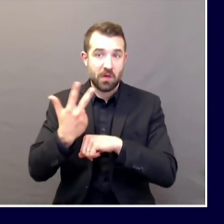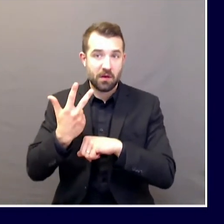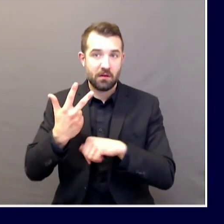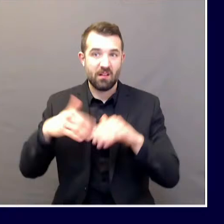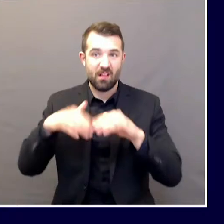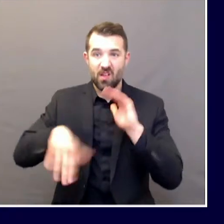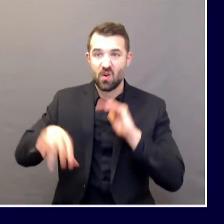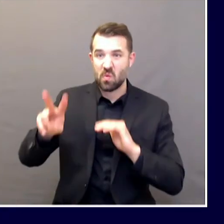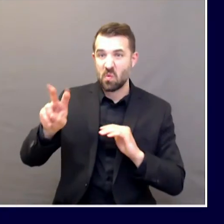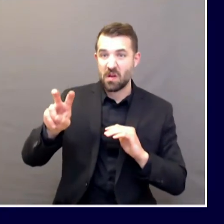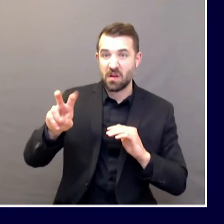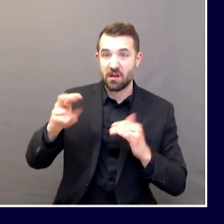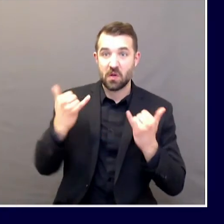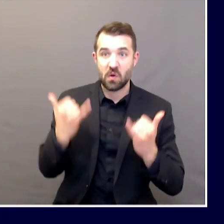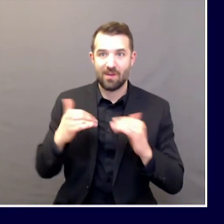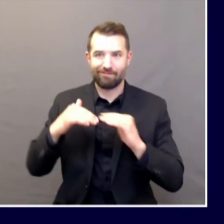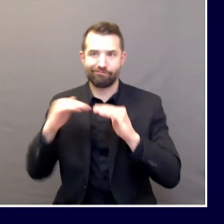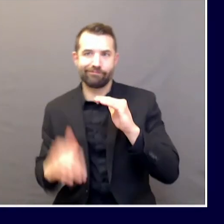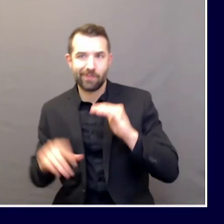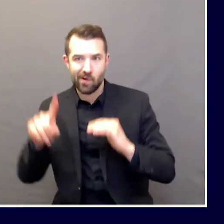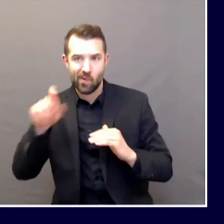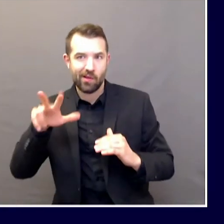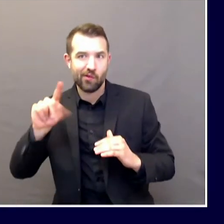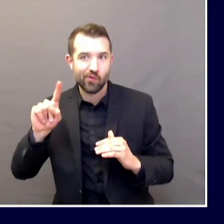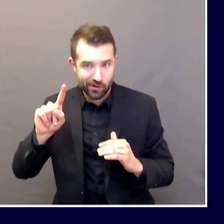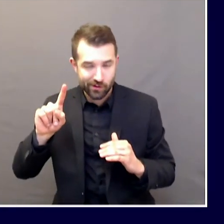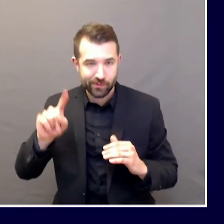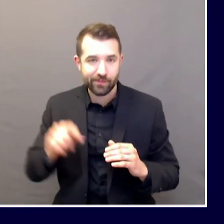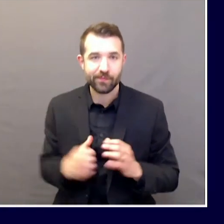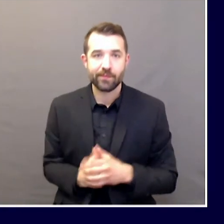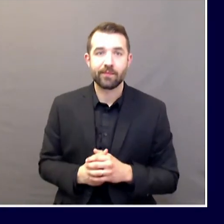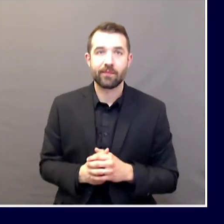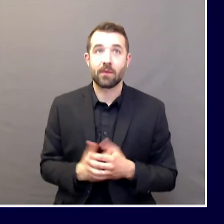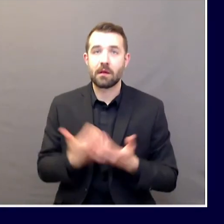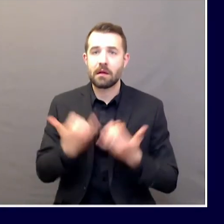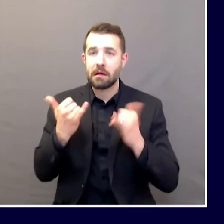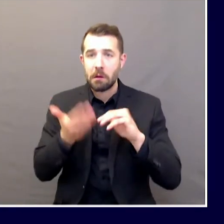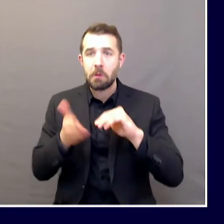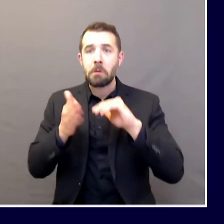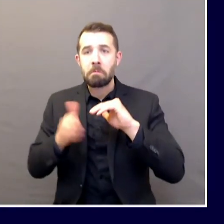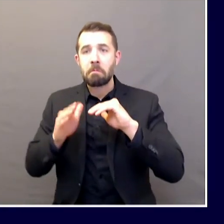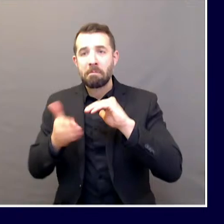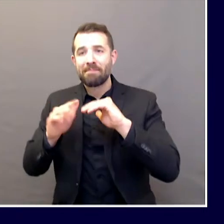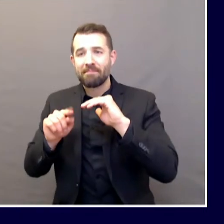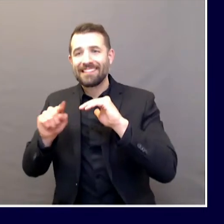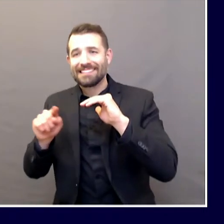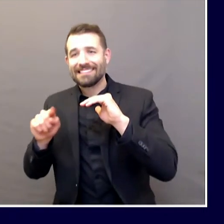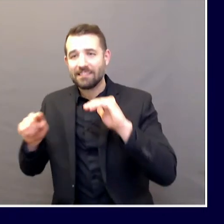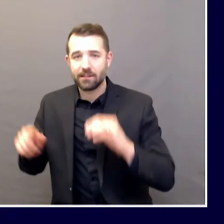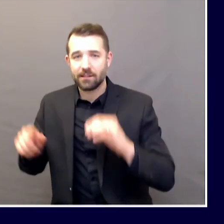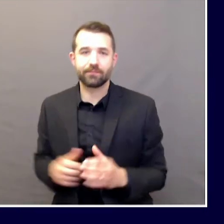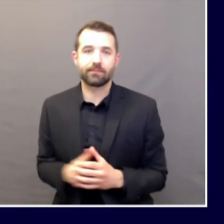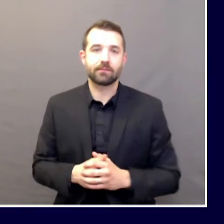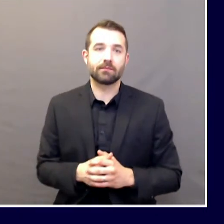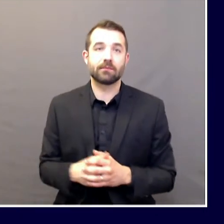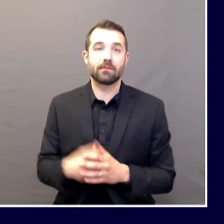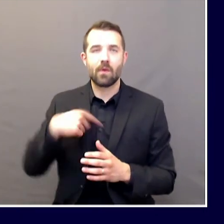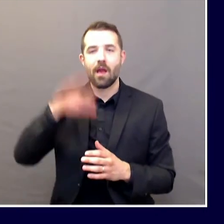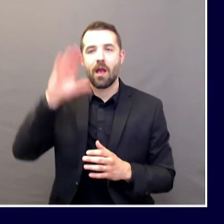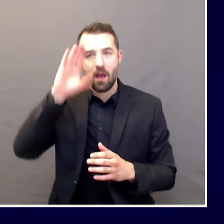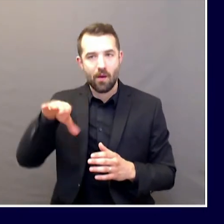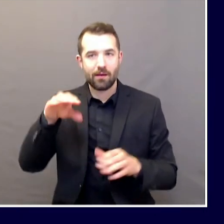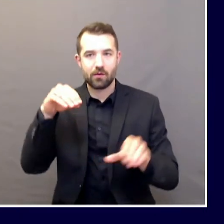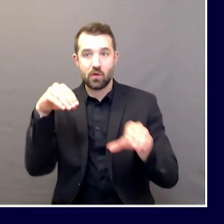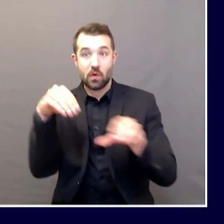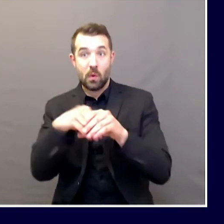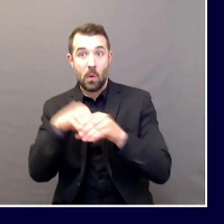we've learned over the past year of COVID is that some degree of indoor activity can be done, but it's got to be done in a careful manner so